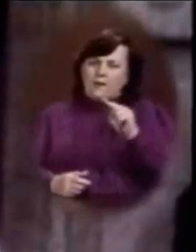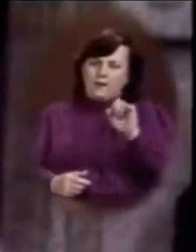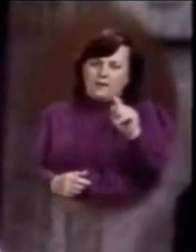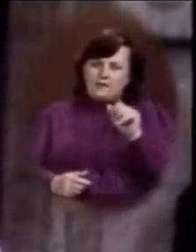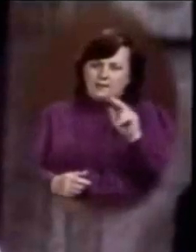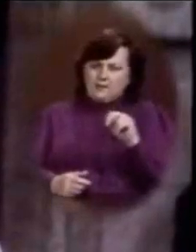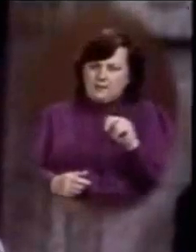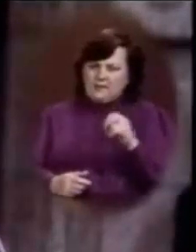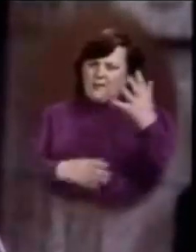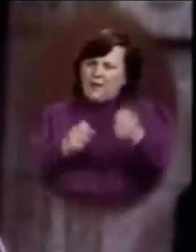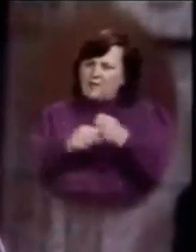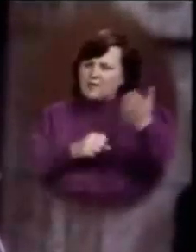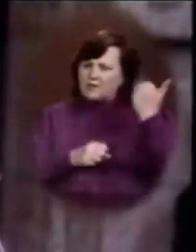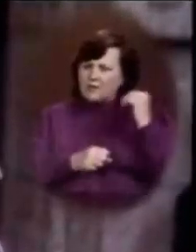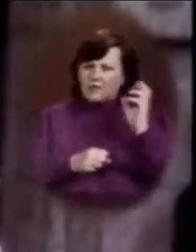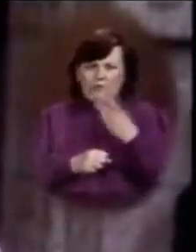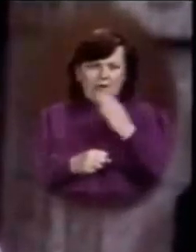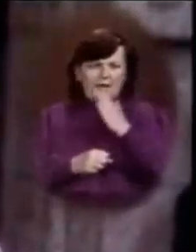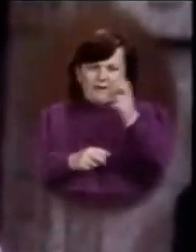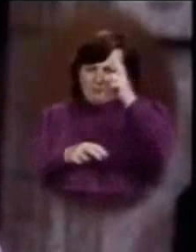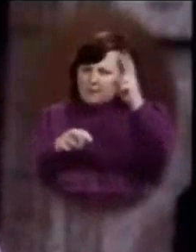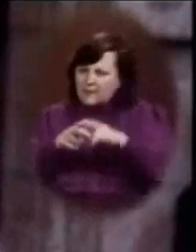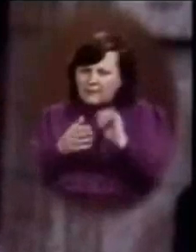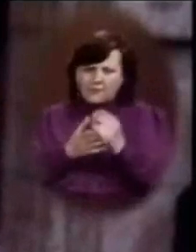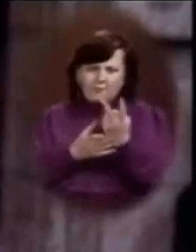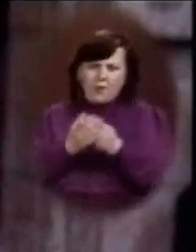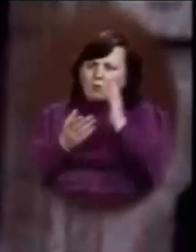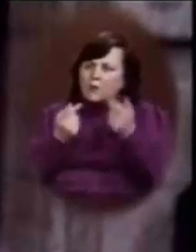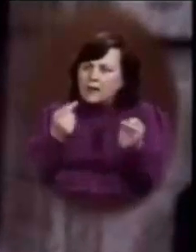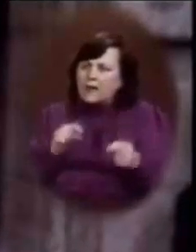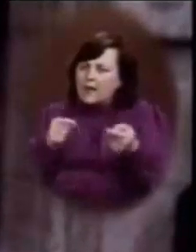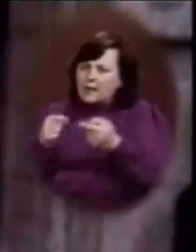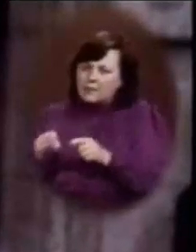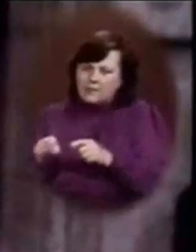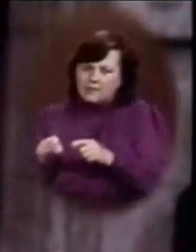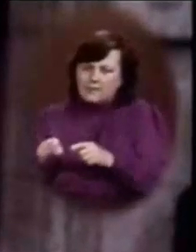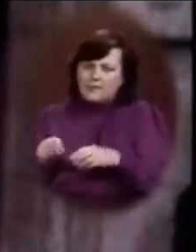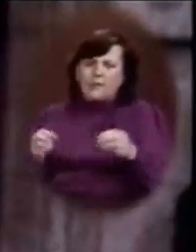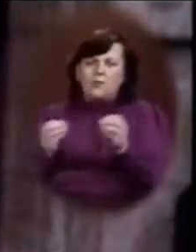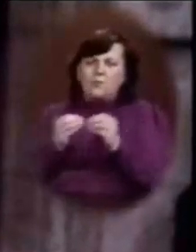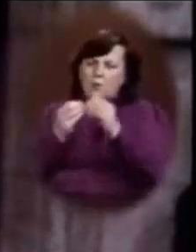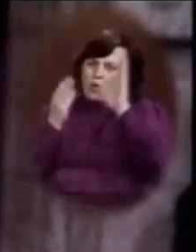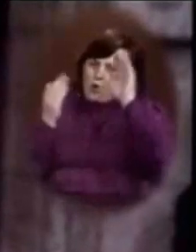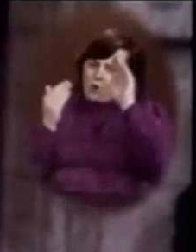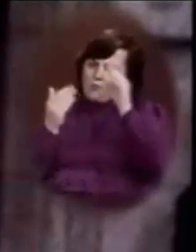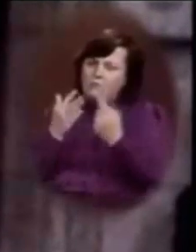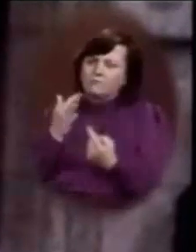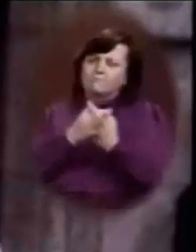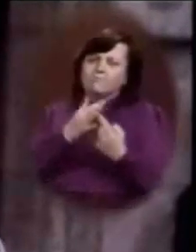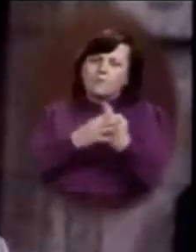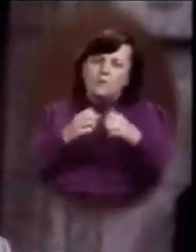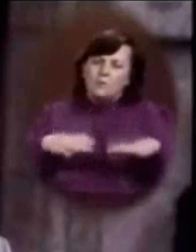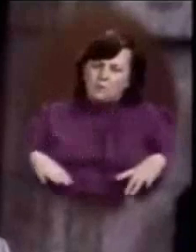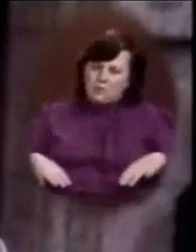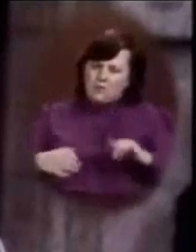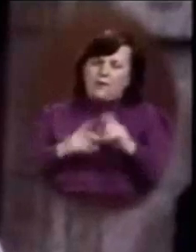in this chamber, that either of these things would come about? The more hopeful signs from the Soviet Union are